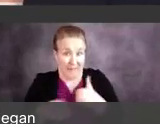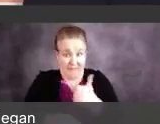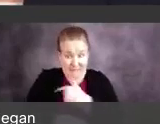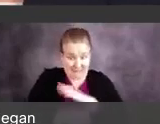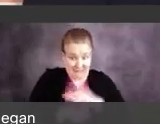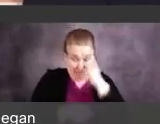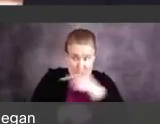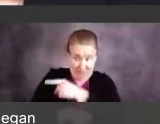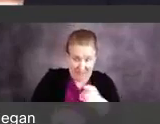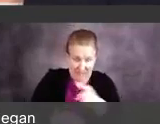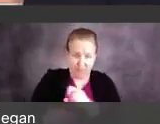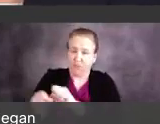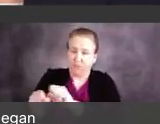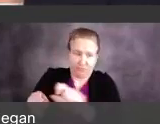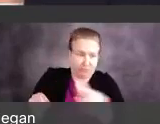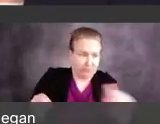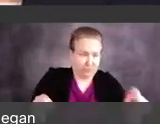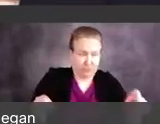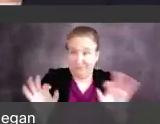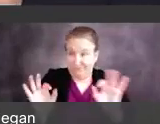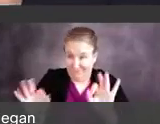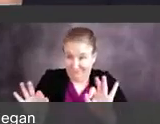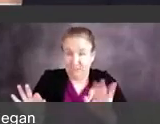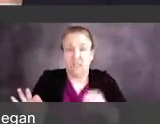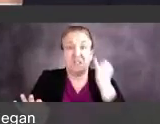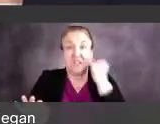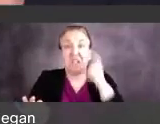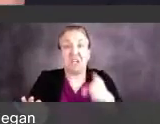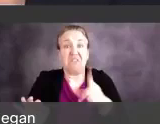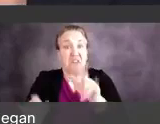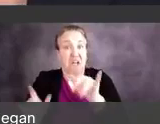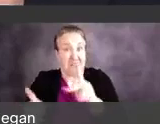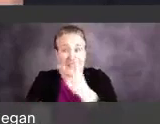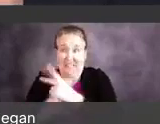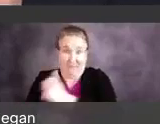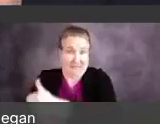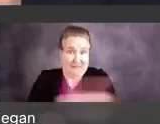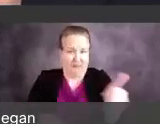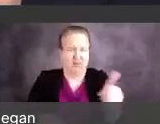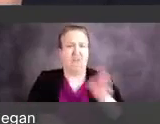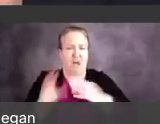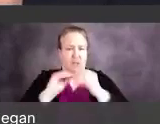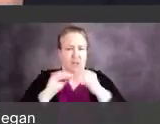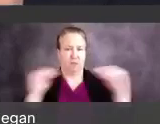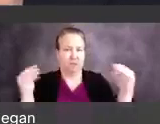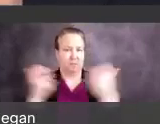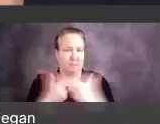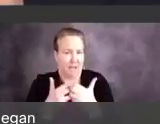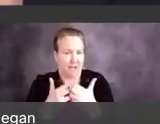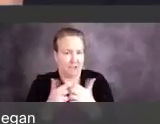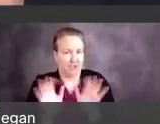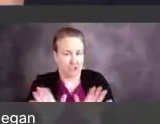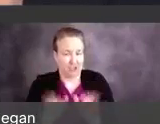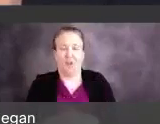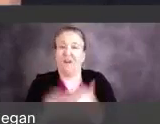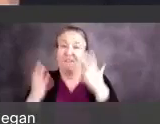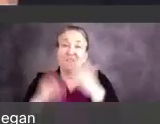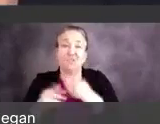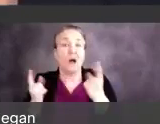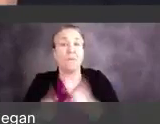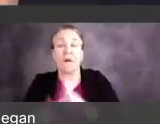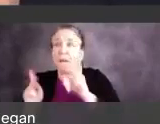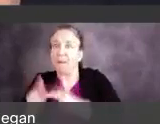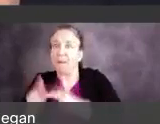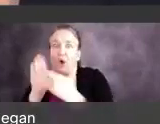doses for. And if no one shared their link, it would work out okay. But unfortunately, people are sharing